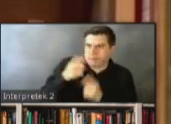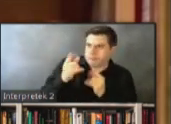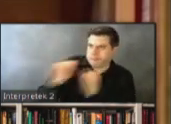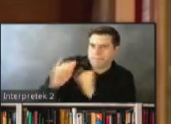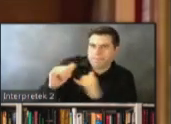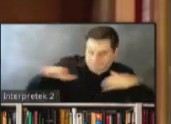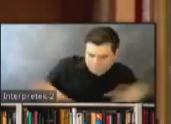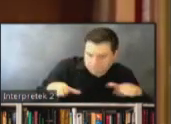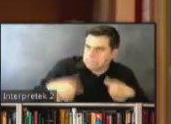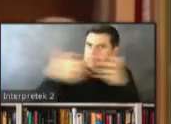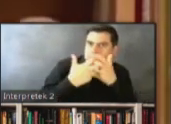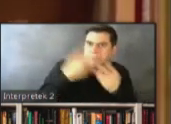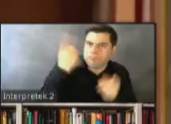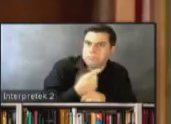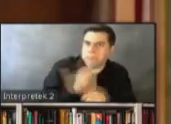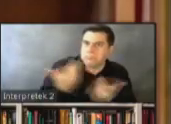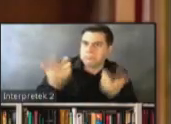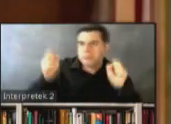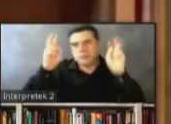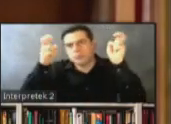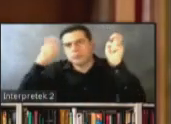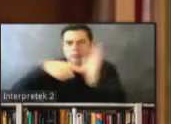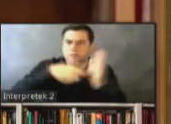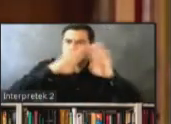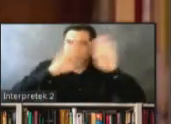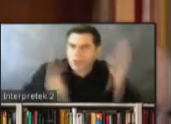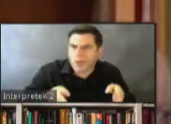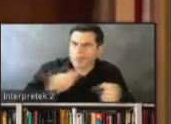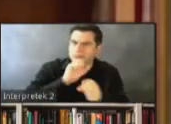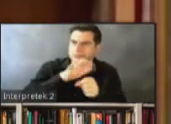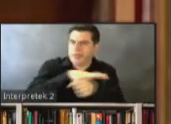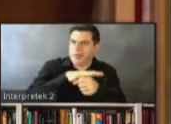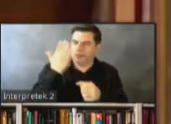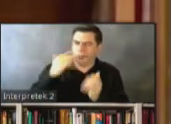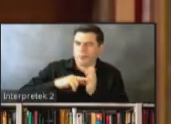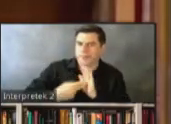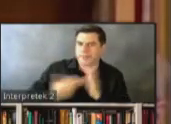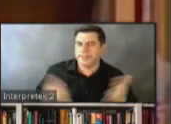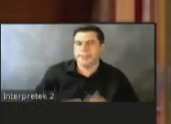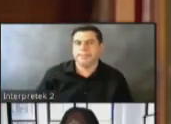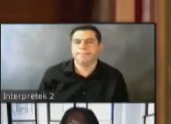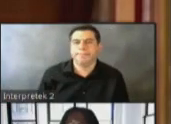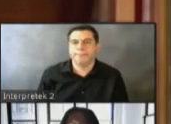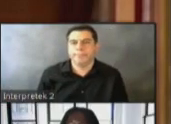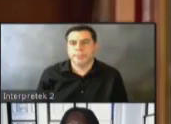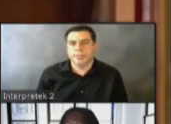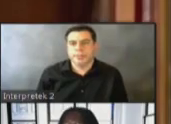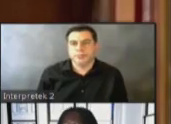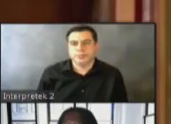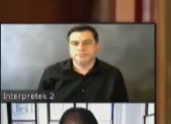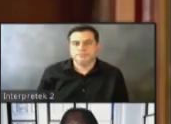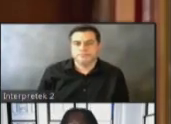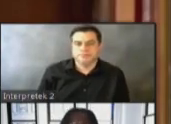Ward. Thank you, Mr. Mayor. So I will concur with what both of you have said.